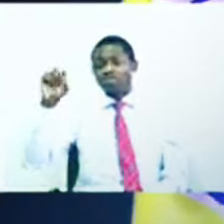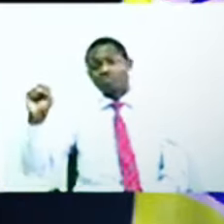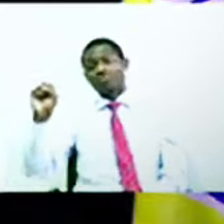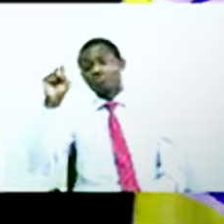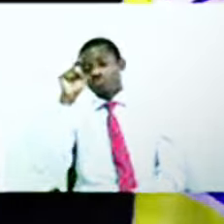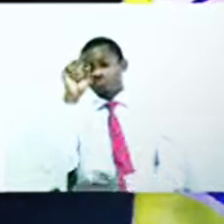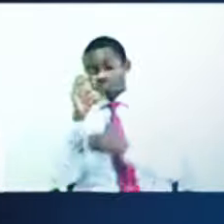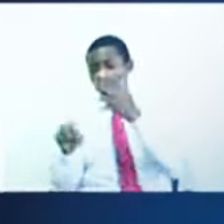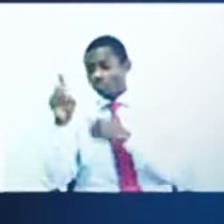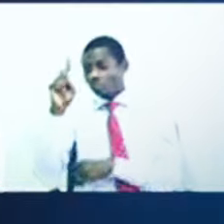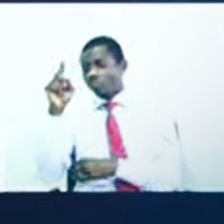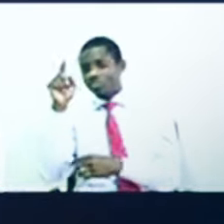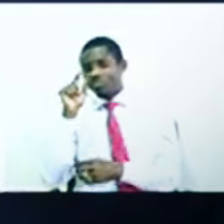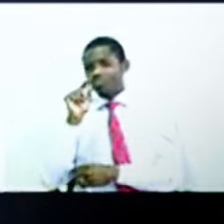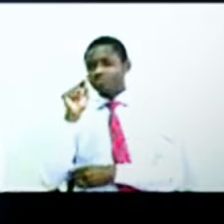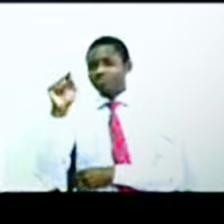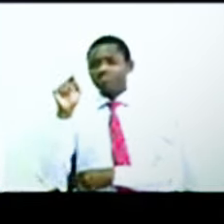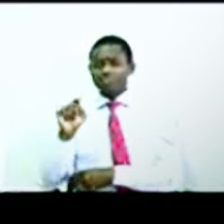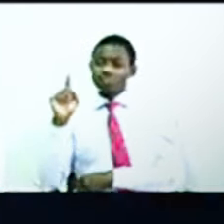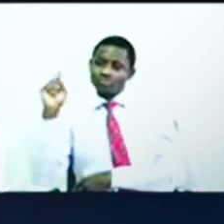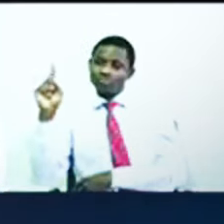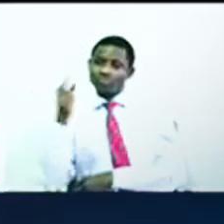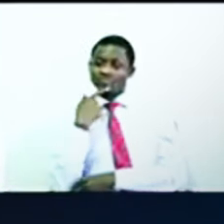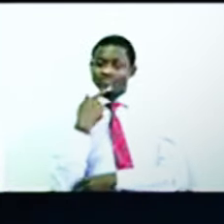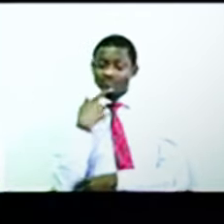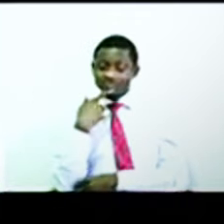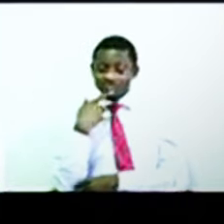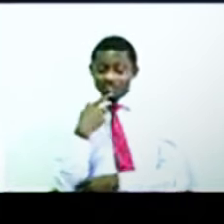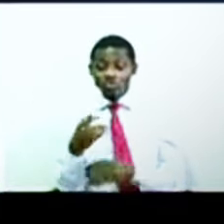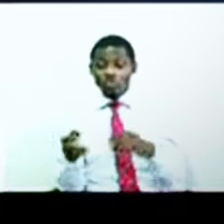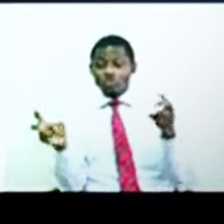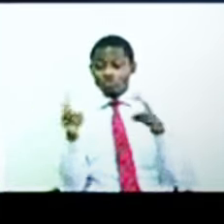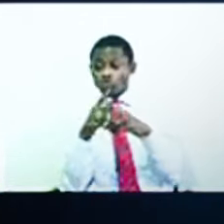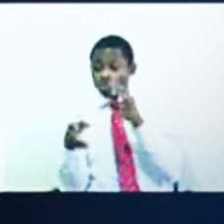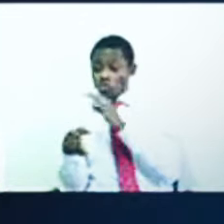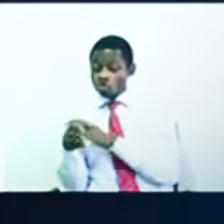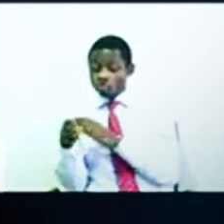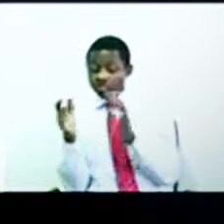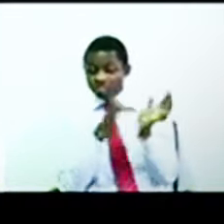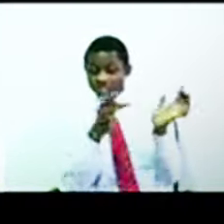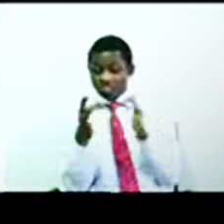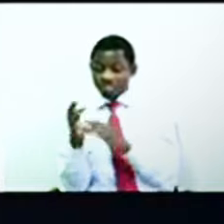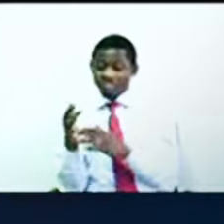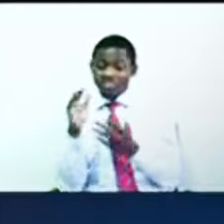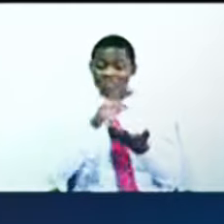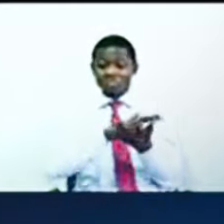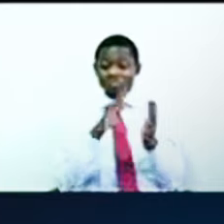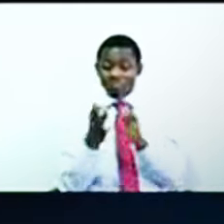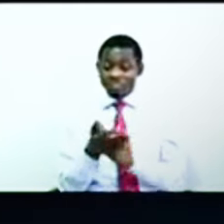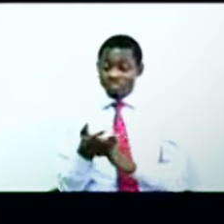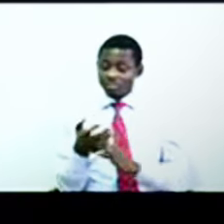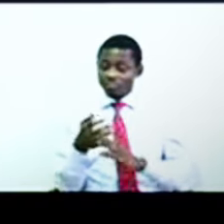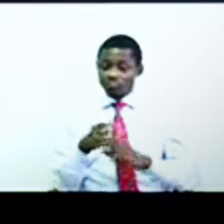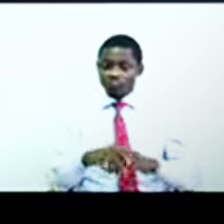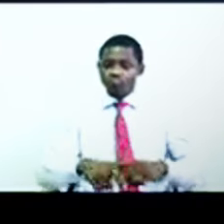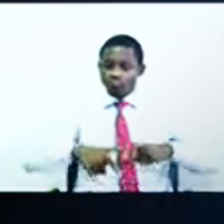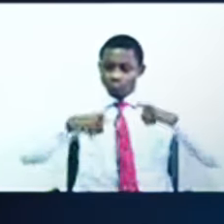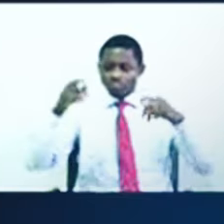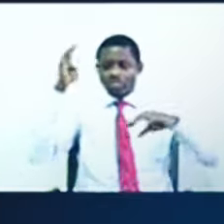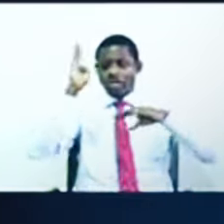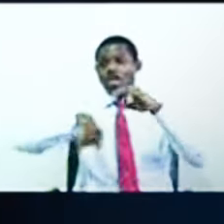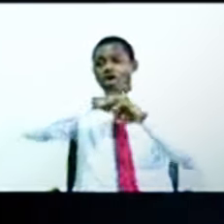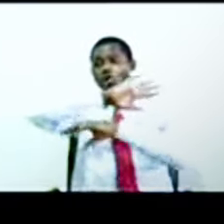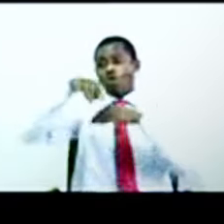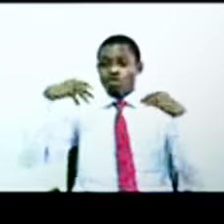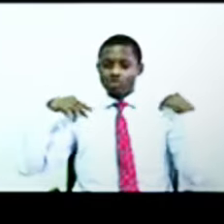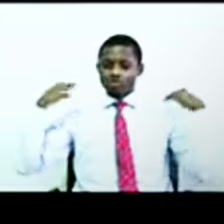Hebrews 1:4 says, so he became a much superior to that of the angels. Now, Wakrono Emro so eche abofo, as